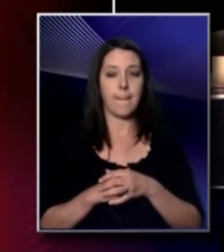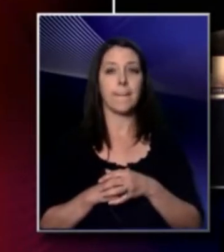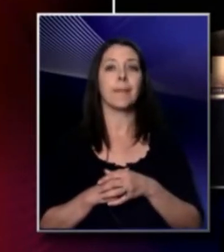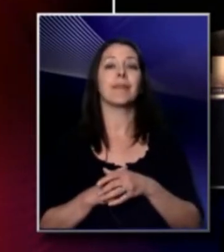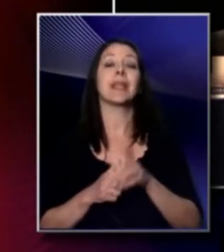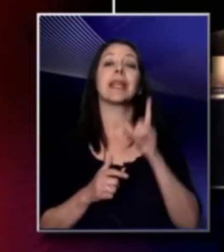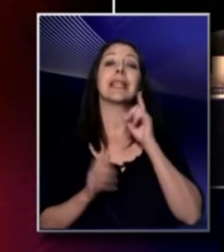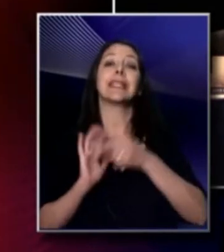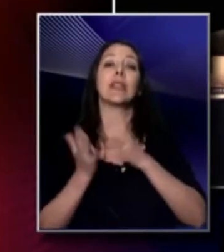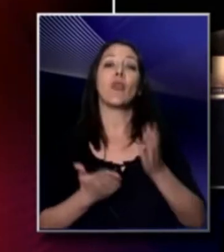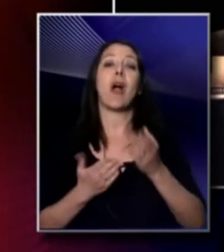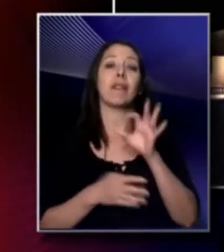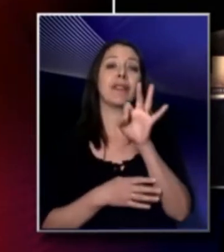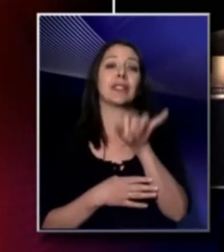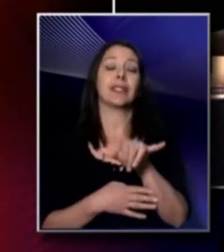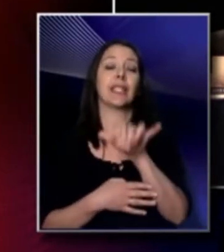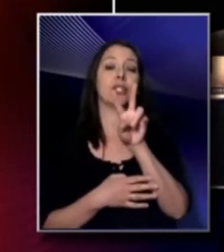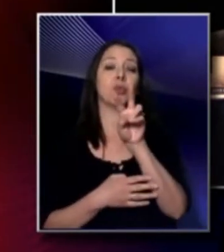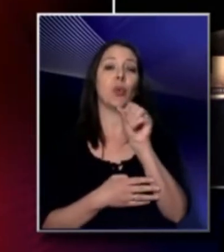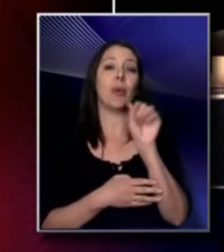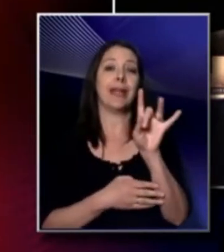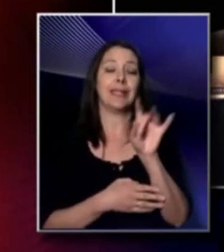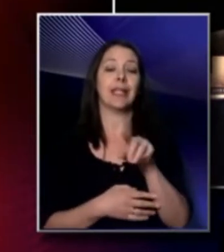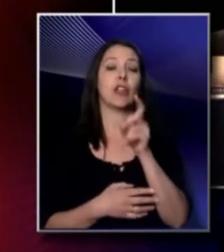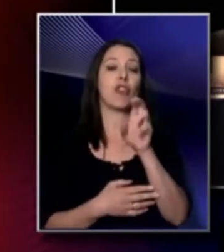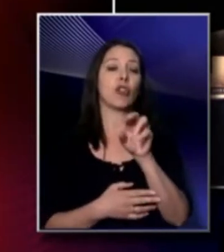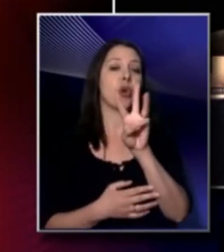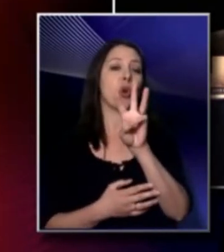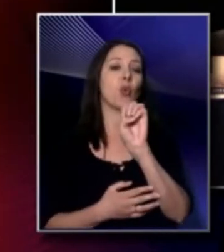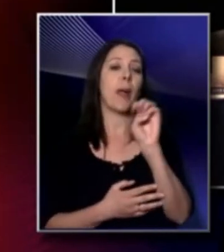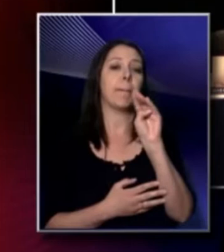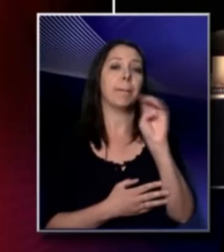Intent to offer fiscal year 2018 employment contract to Dr. Wemi Walls.